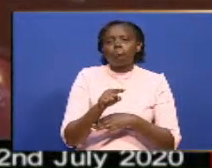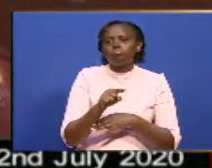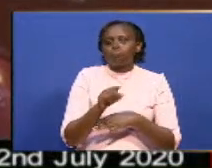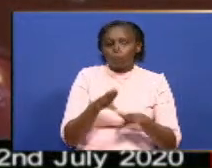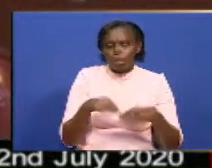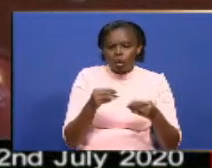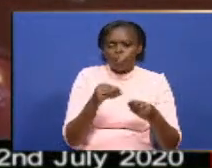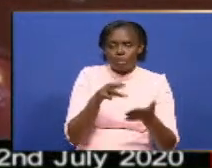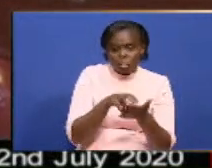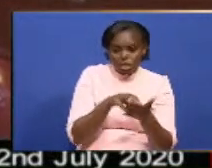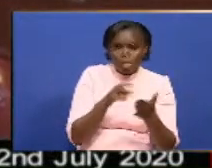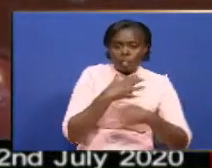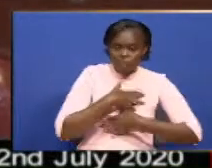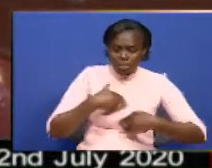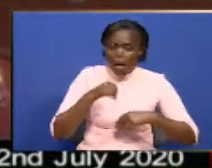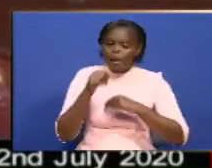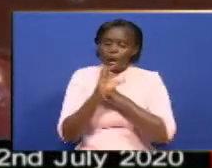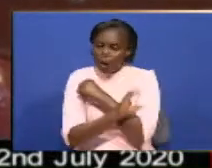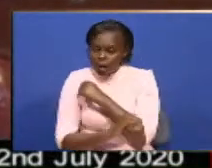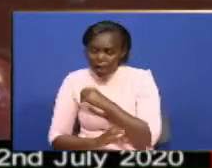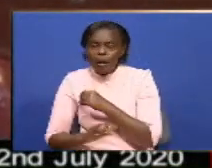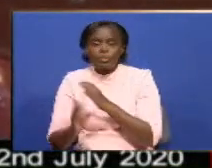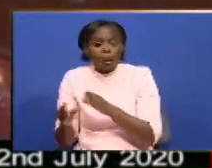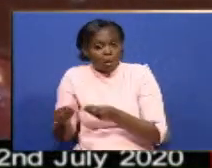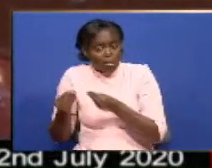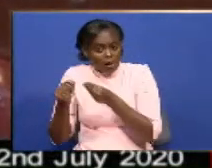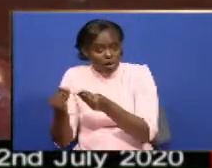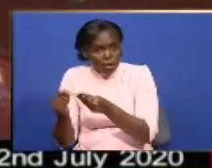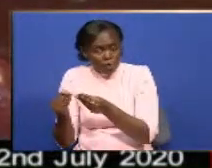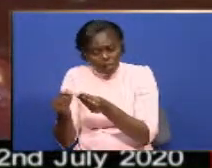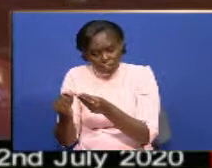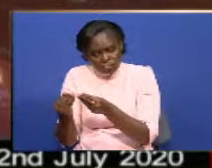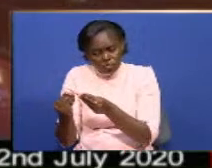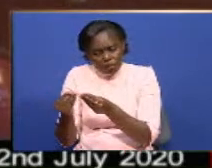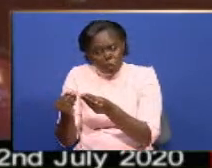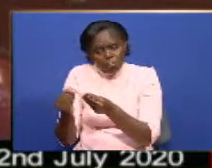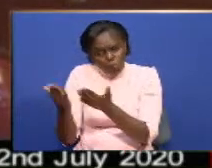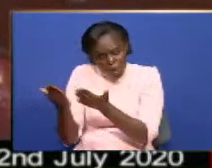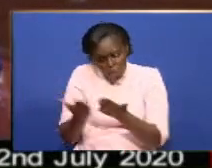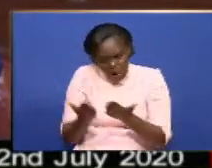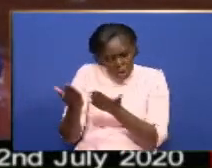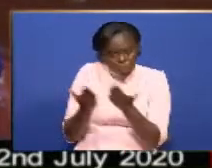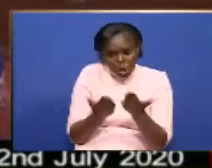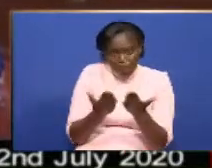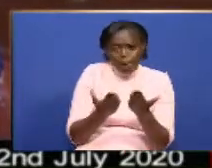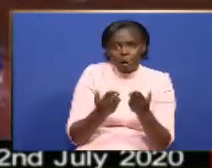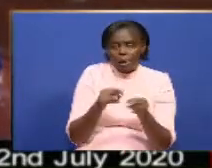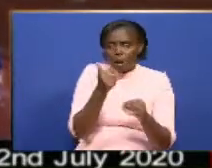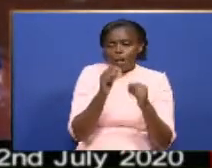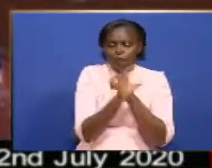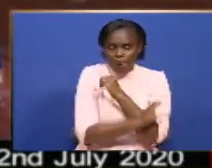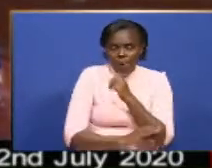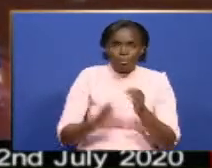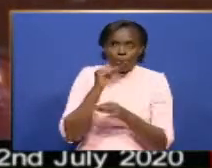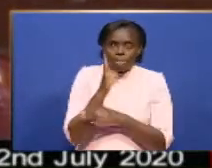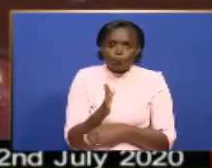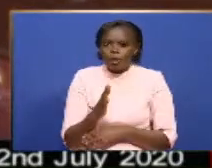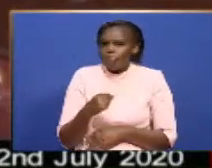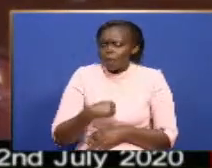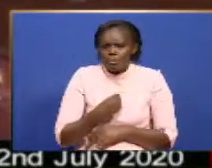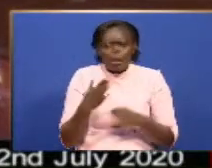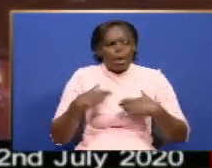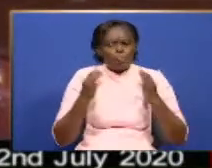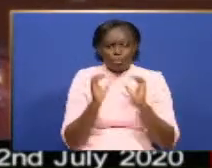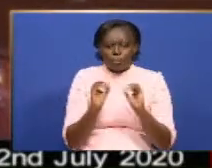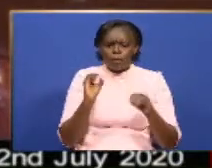country. It should be that he or she has been granted asylum in another country. Madam Speaker, I'm not very happy